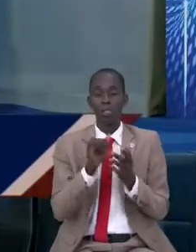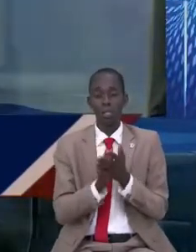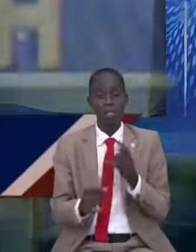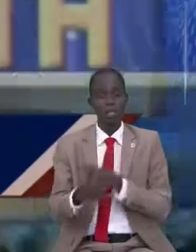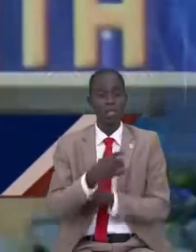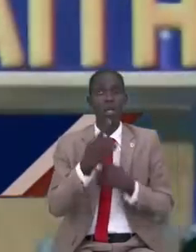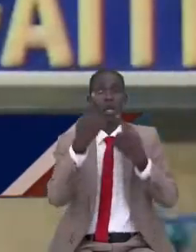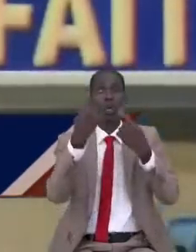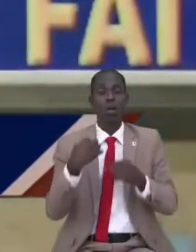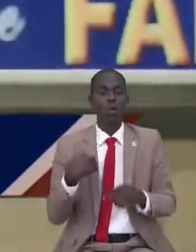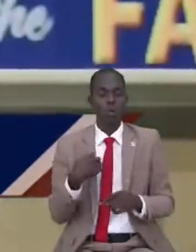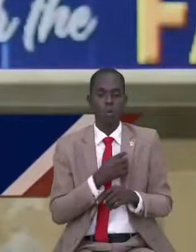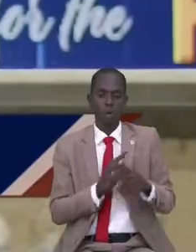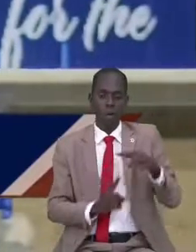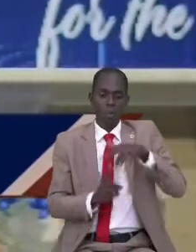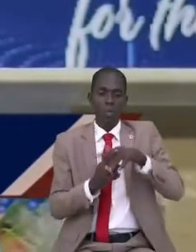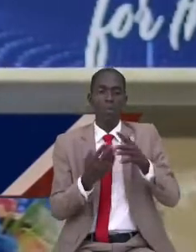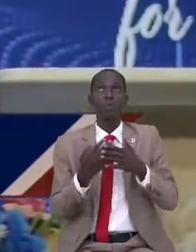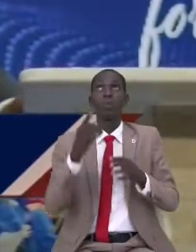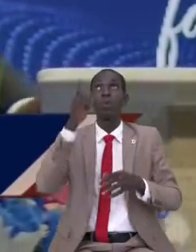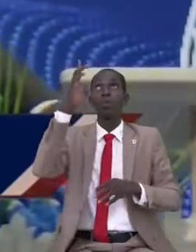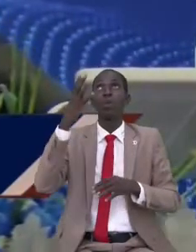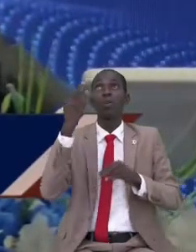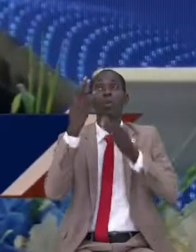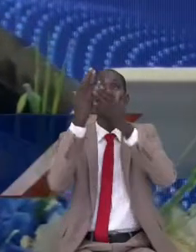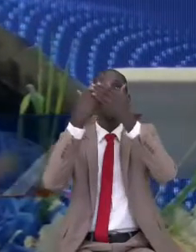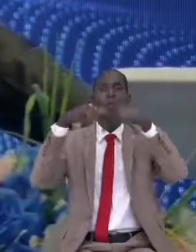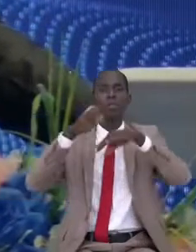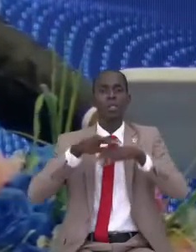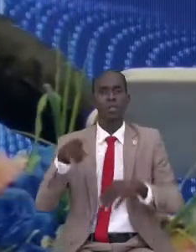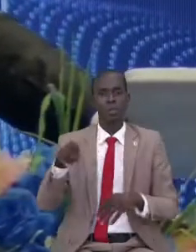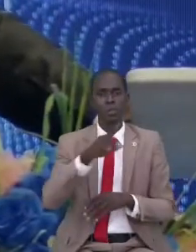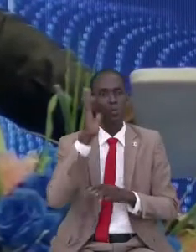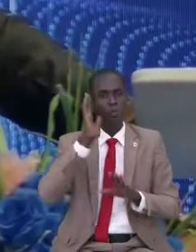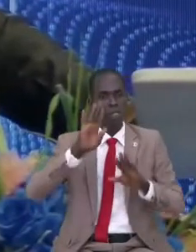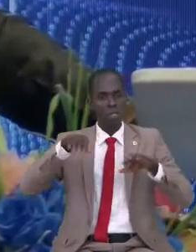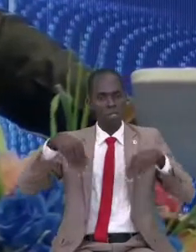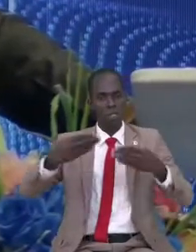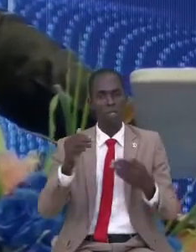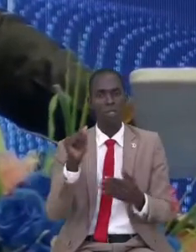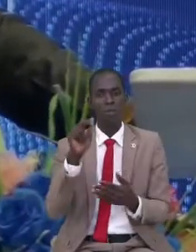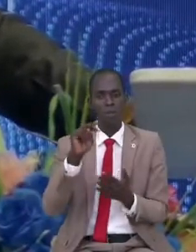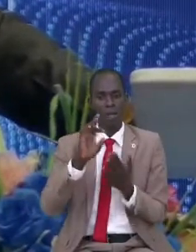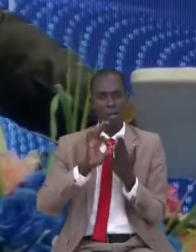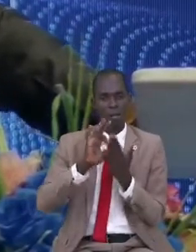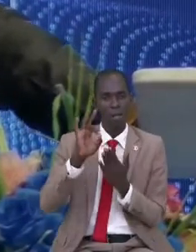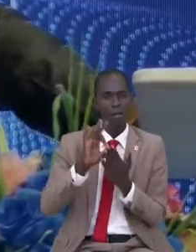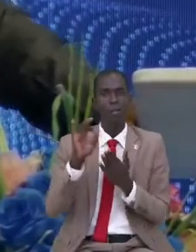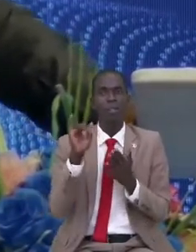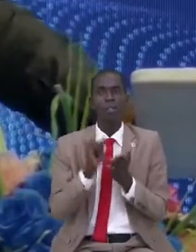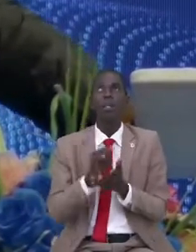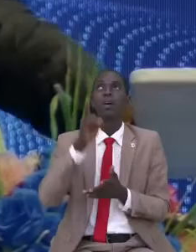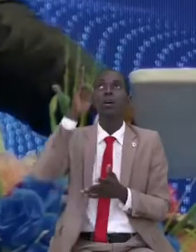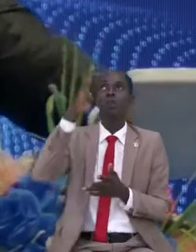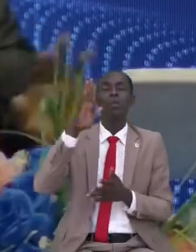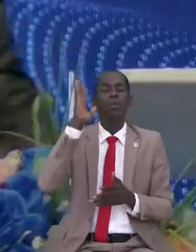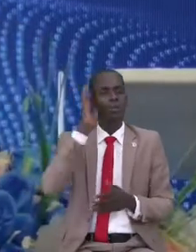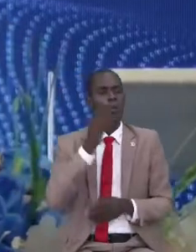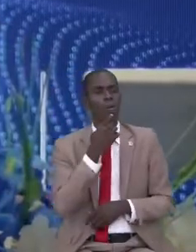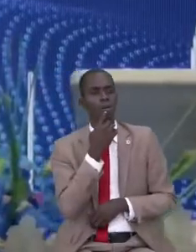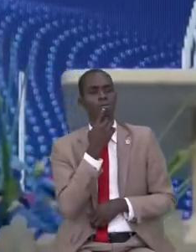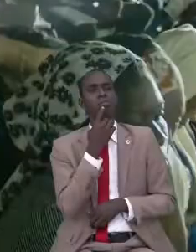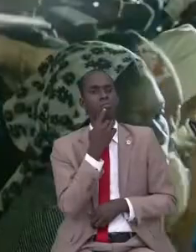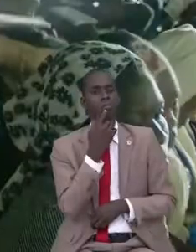appear before the God of heaven, you give an account that God will say,